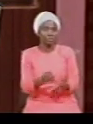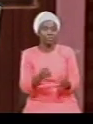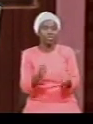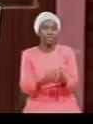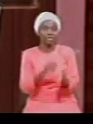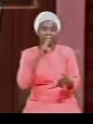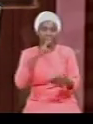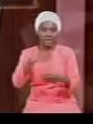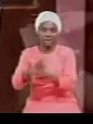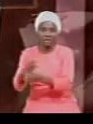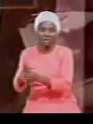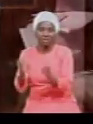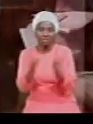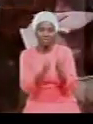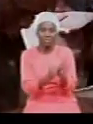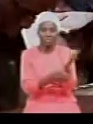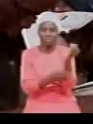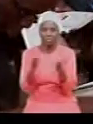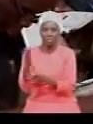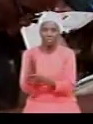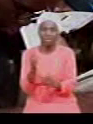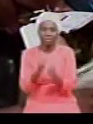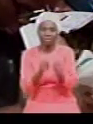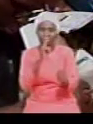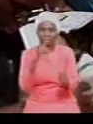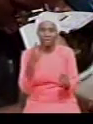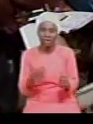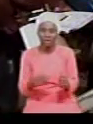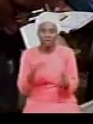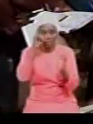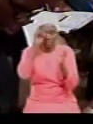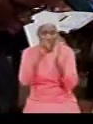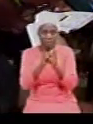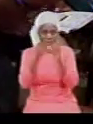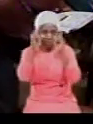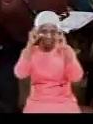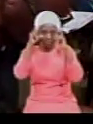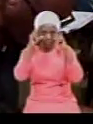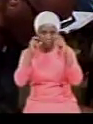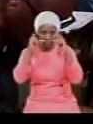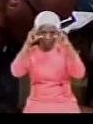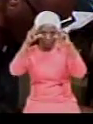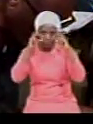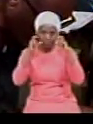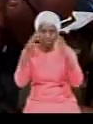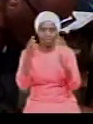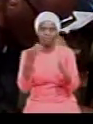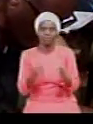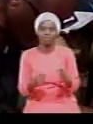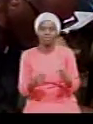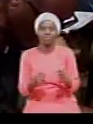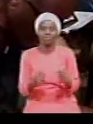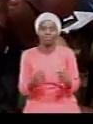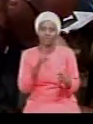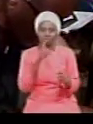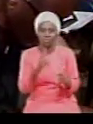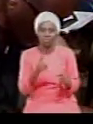with hands, which are the figures of the true. Look at this. But into